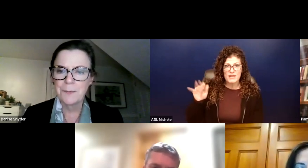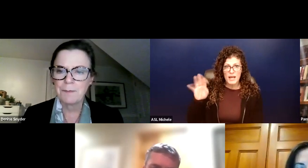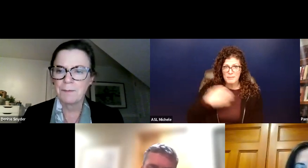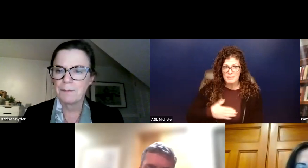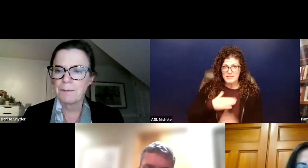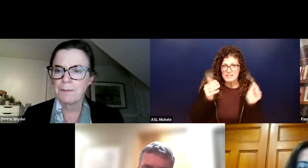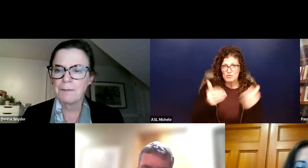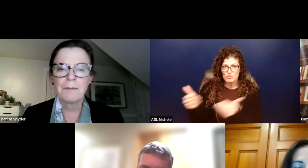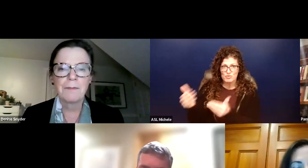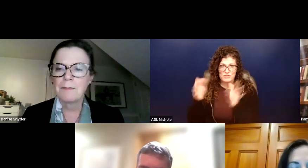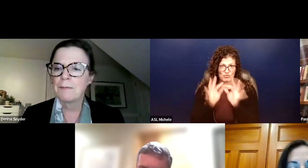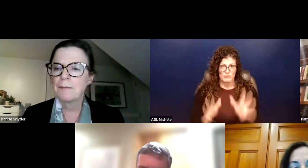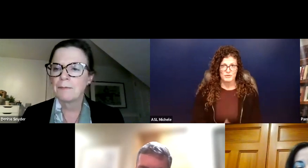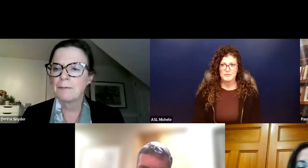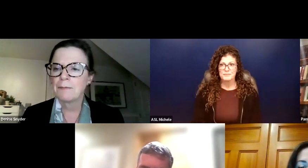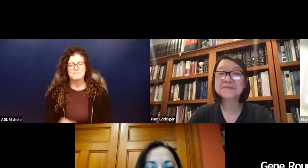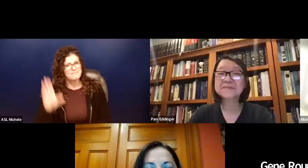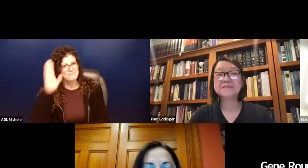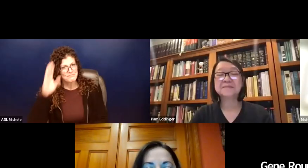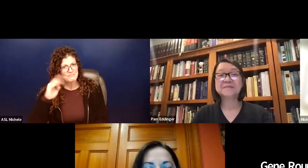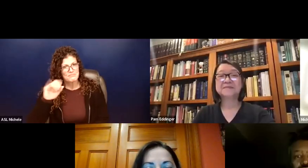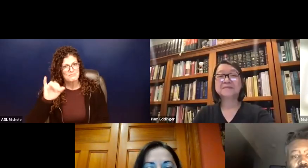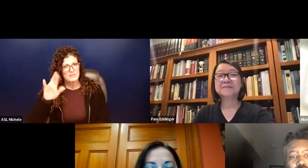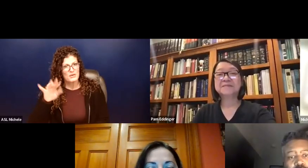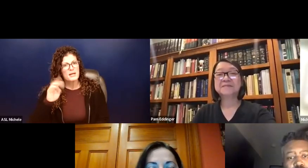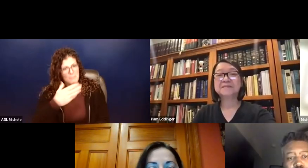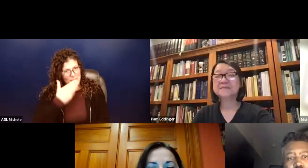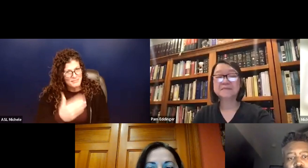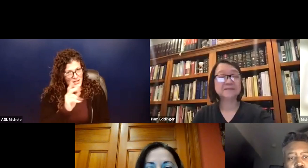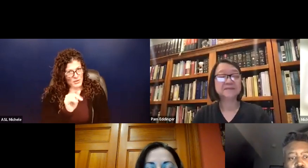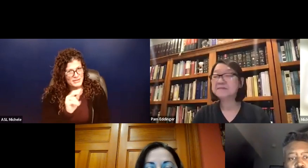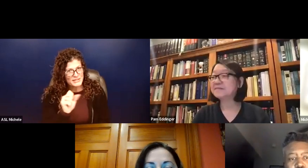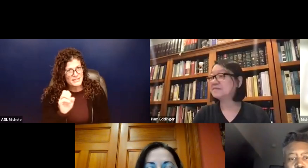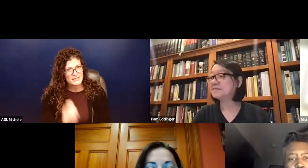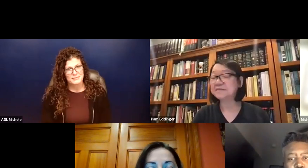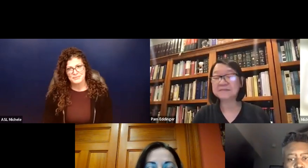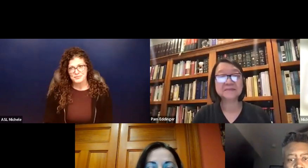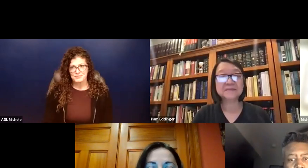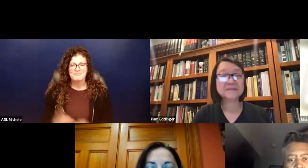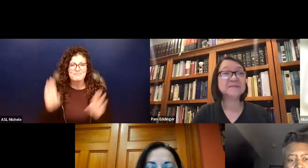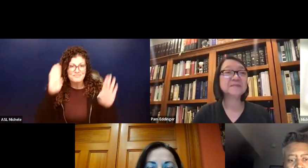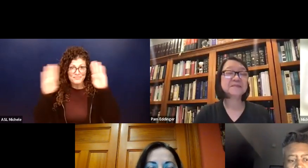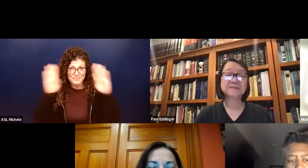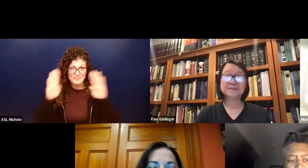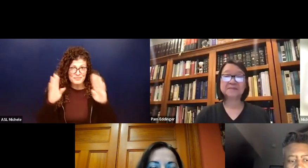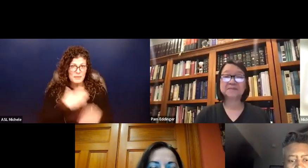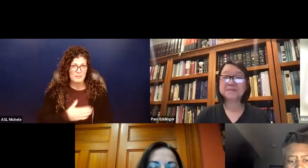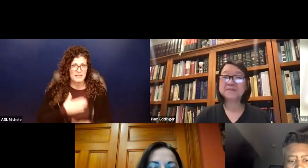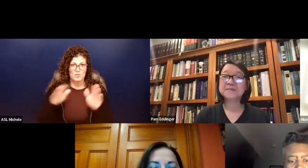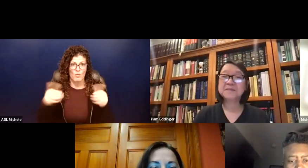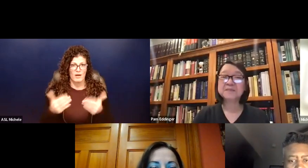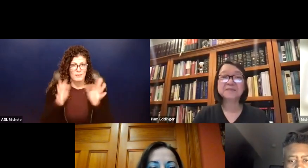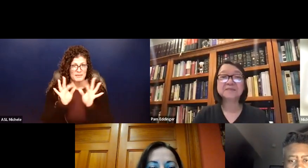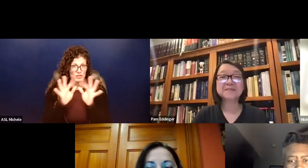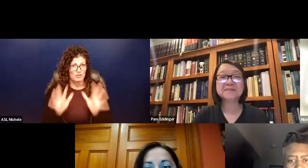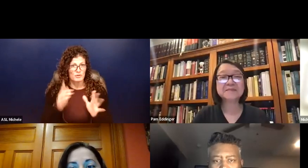please? This is Miriam speaking. Thank you, Denise. Hello, everyone, and please welcome our